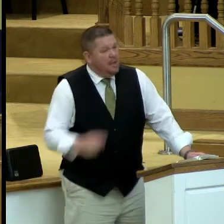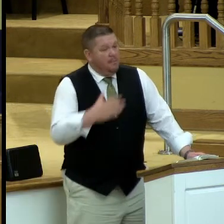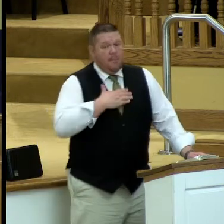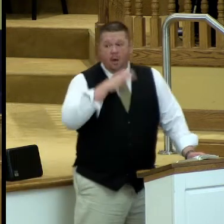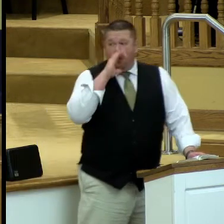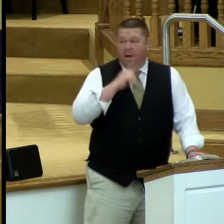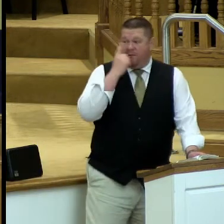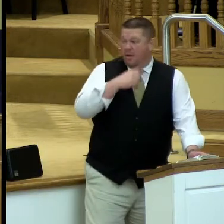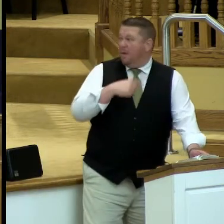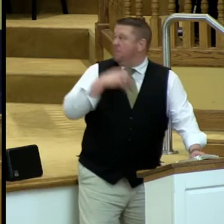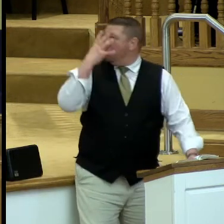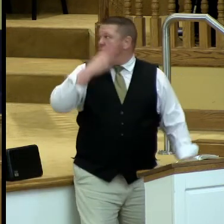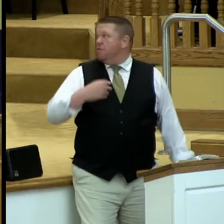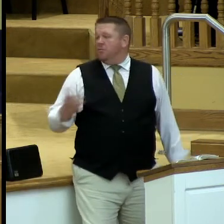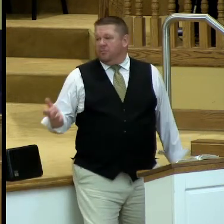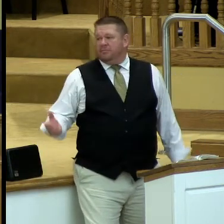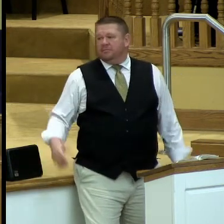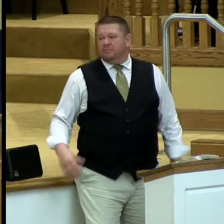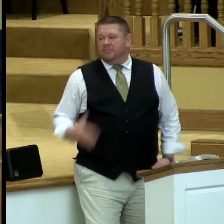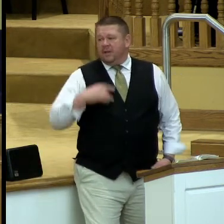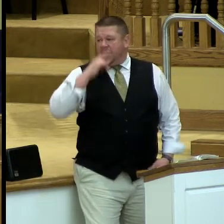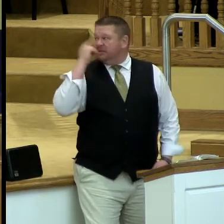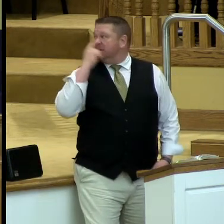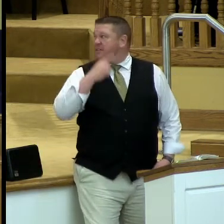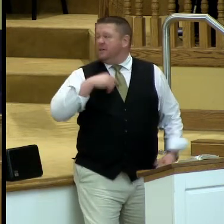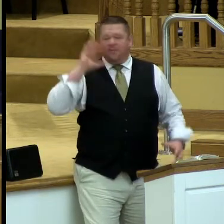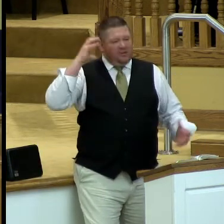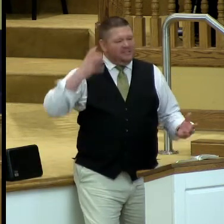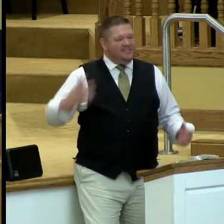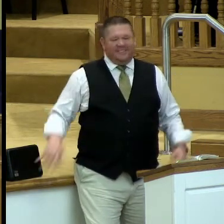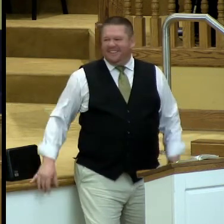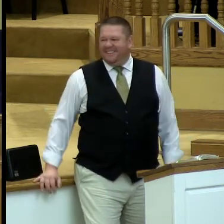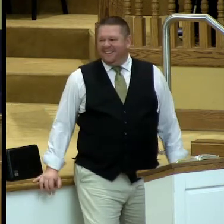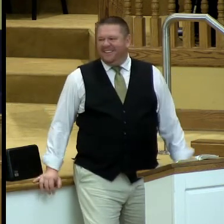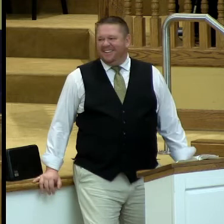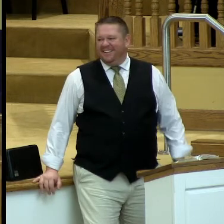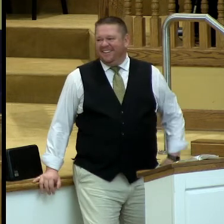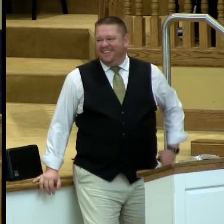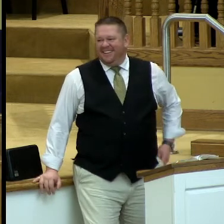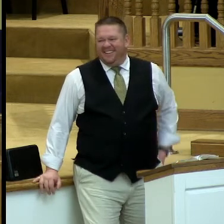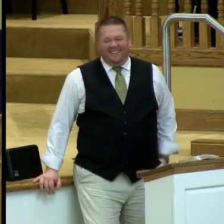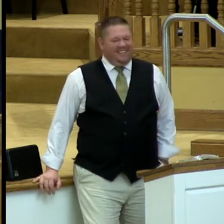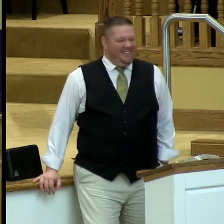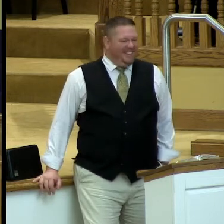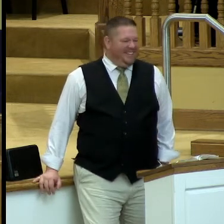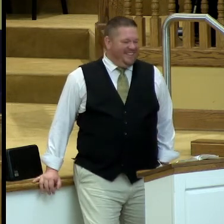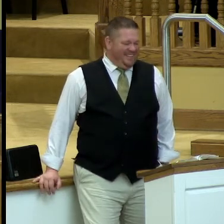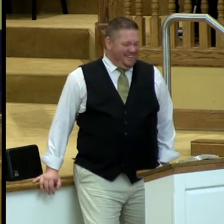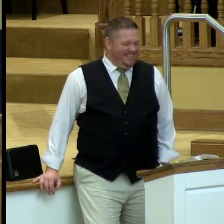In my wife's eyes, I'm beautiful. My kids' eyes, I'm crazy.